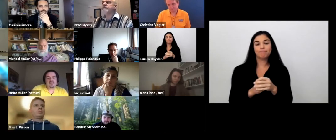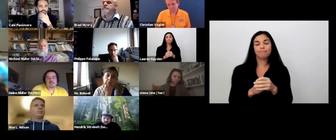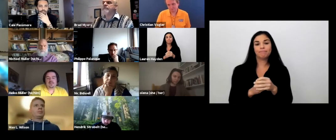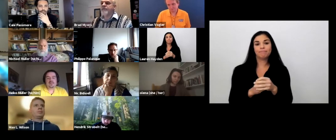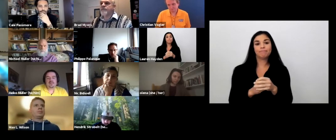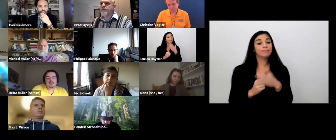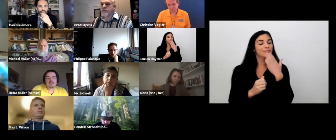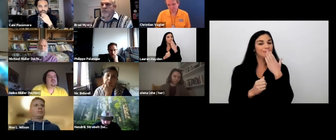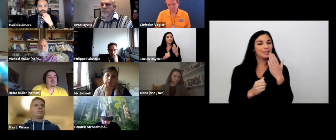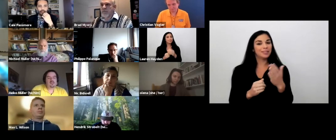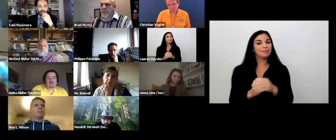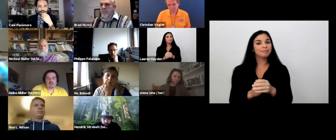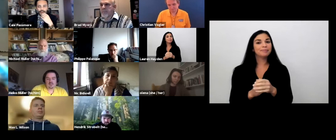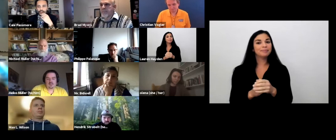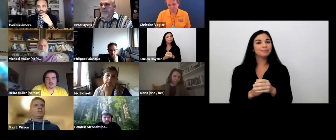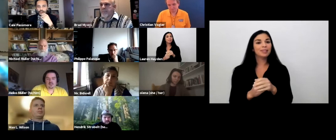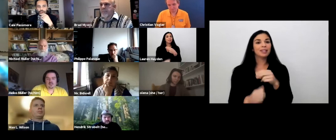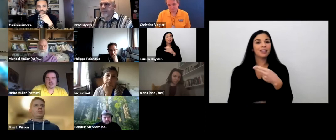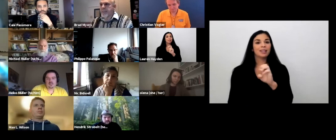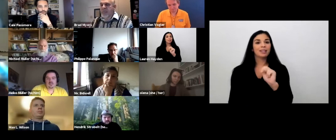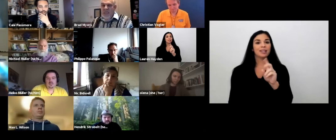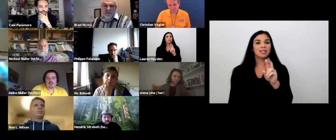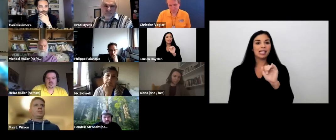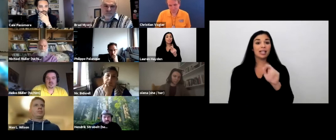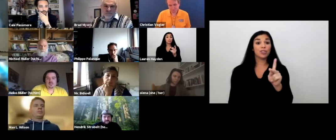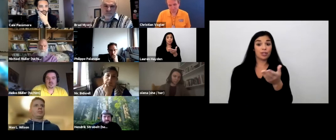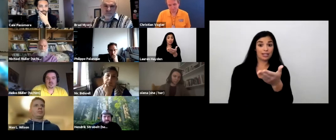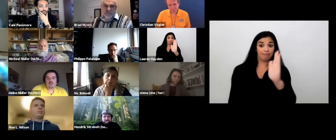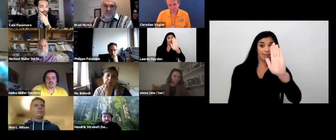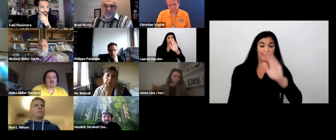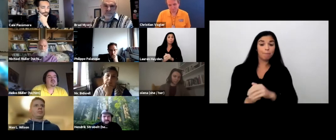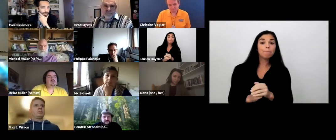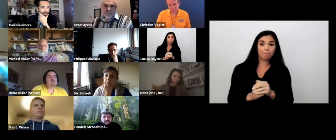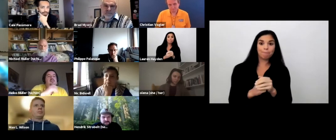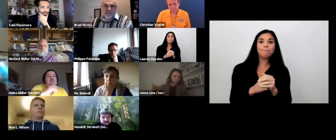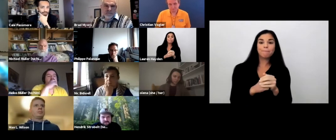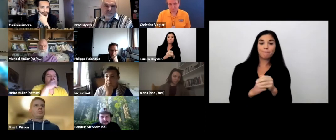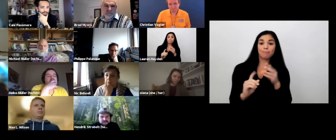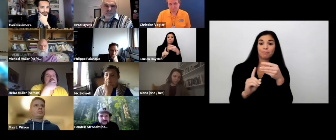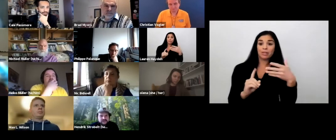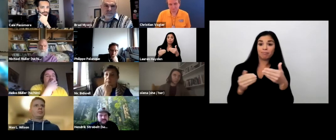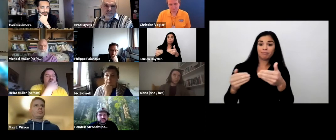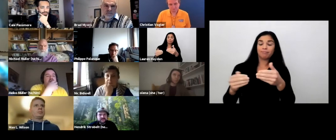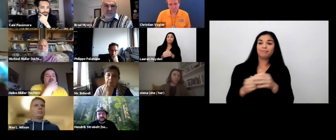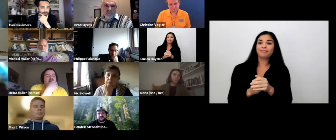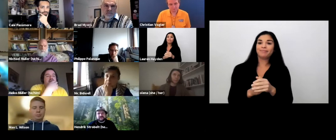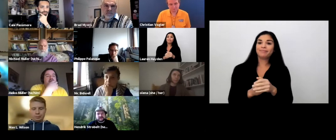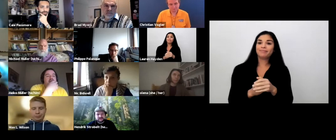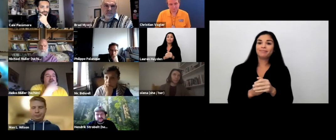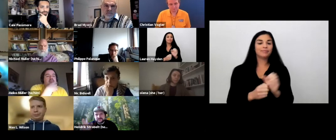Thank you. Hendrik, I see that you also have your hand up if you're wanting to build off of that point.